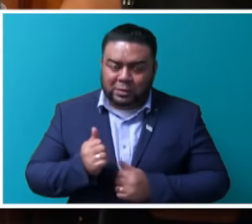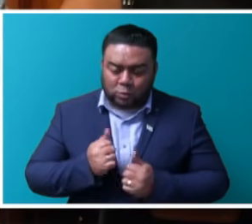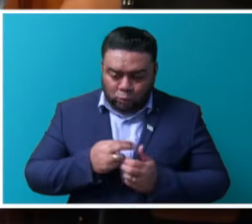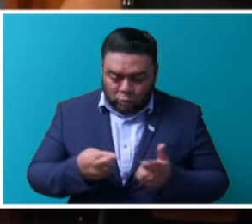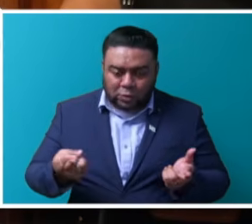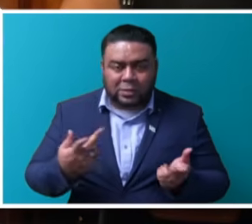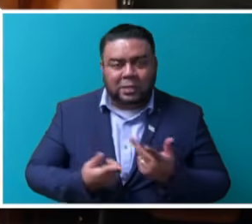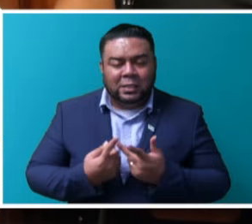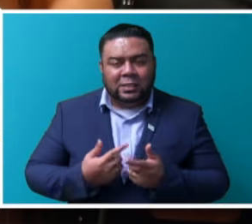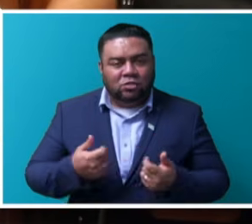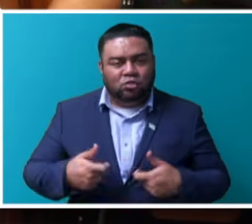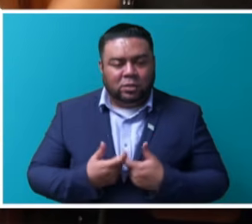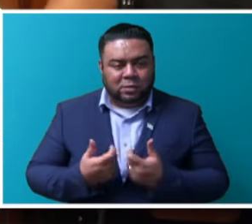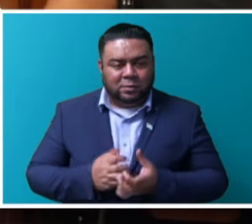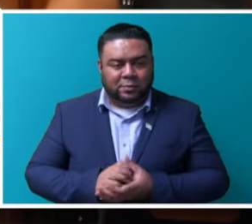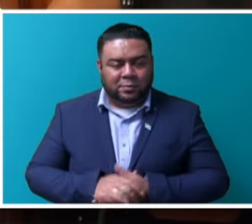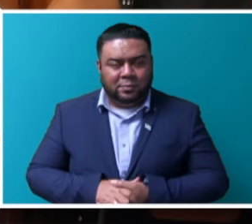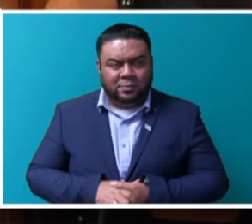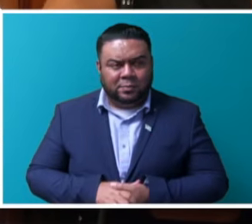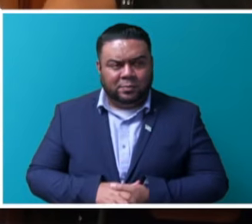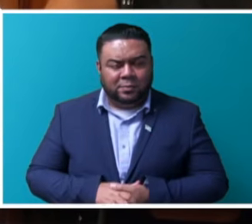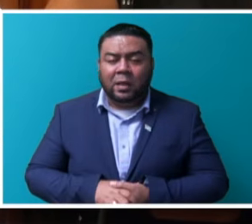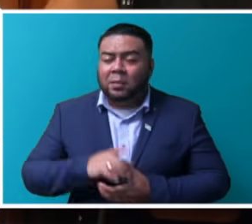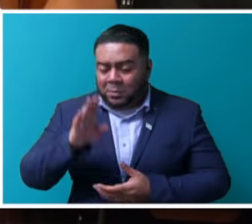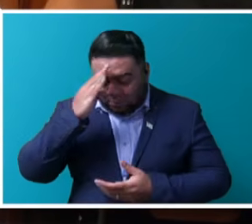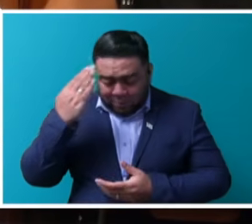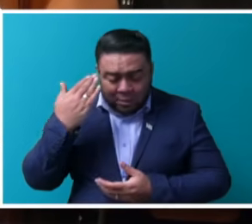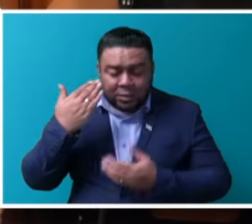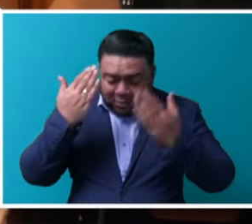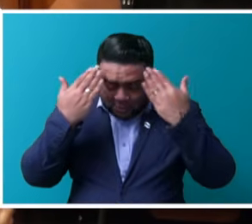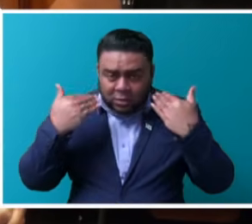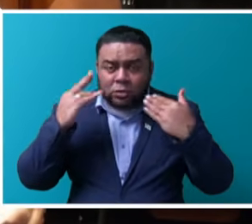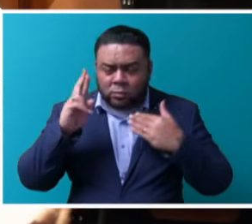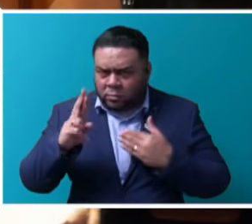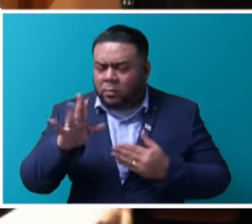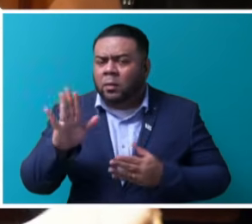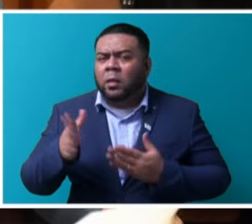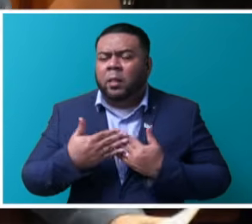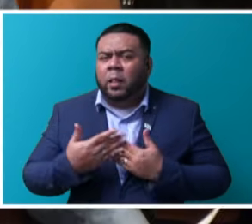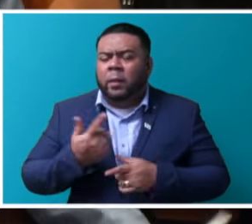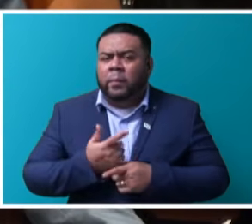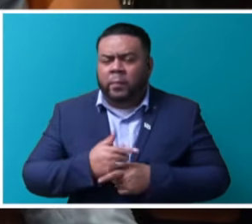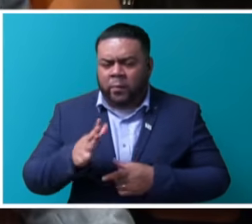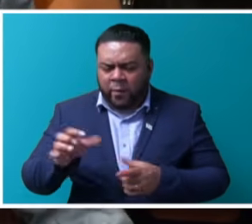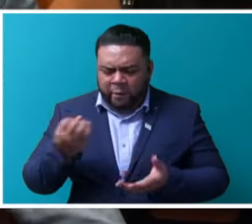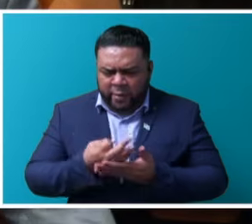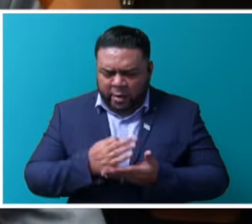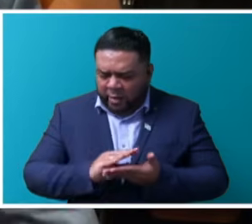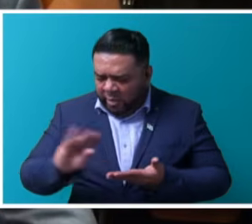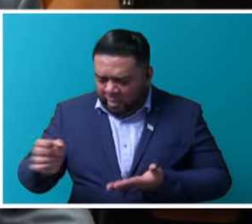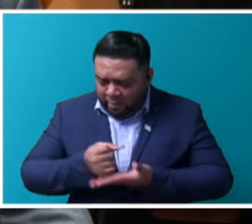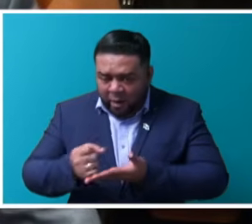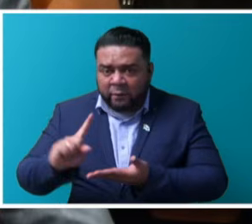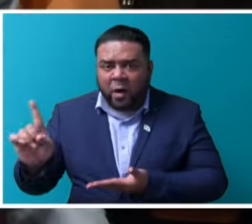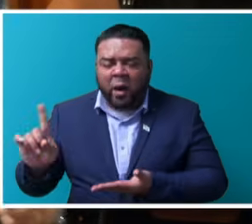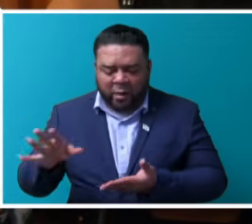inherent challenges with remoteness. Mr. Speaker, considering the current labor market needs, we are ramping up our funding support